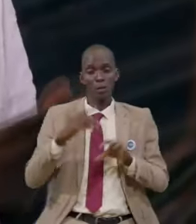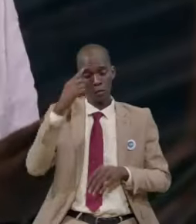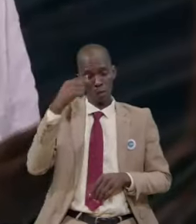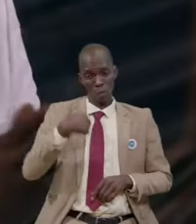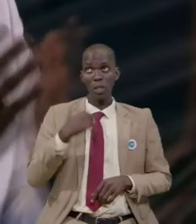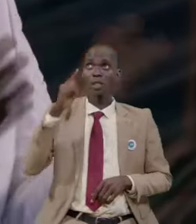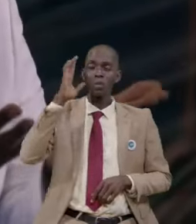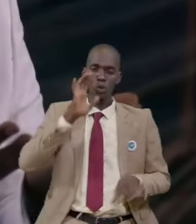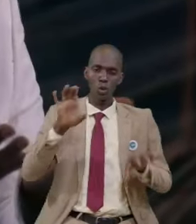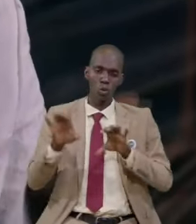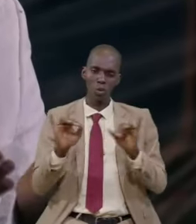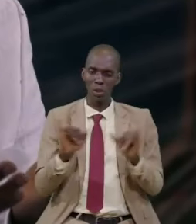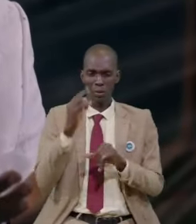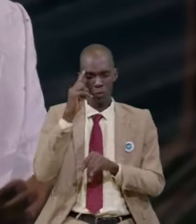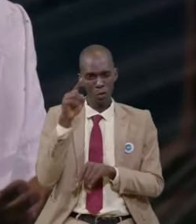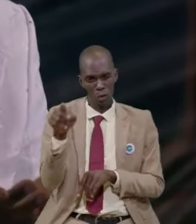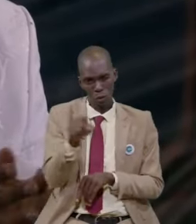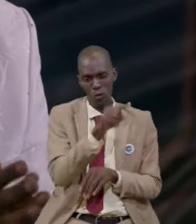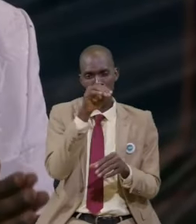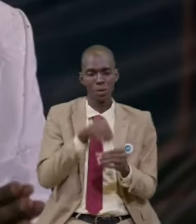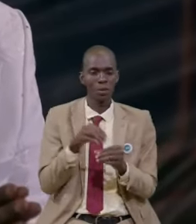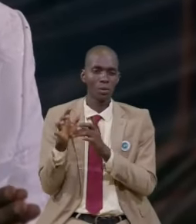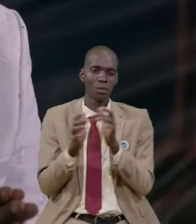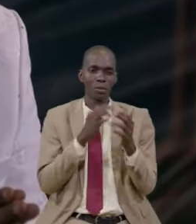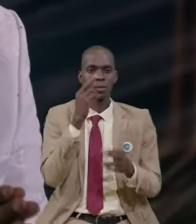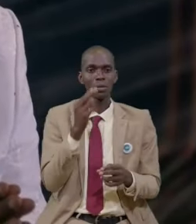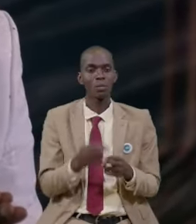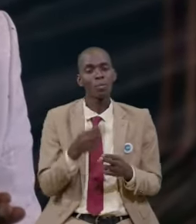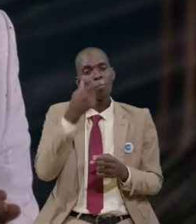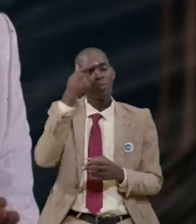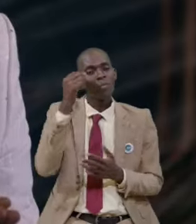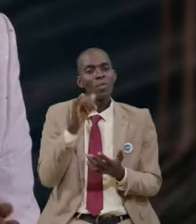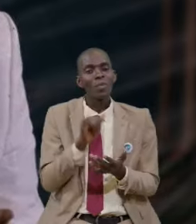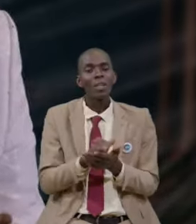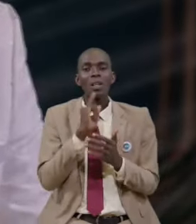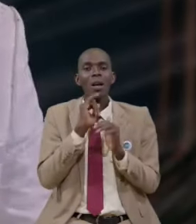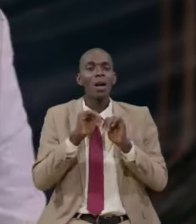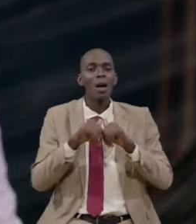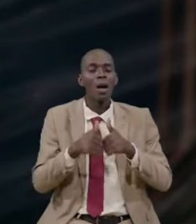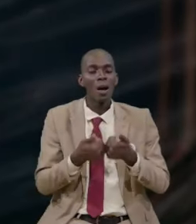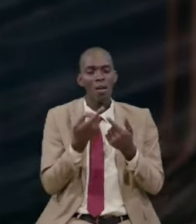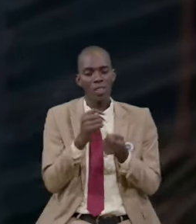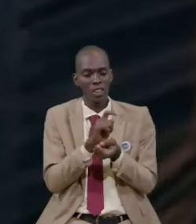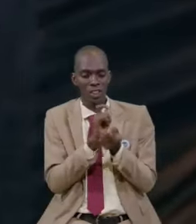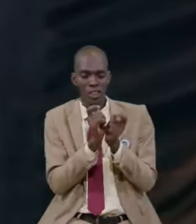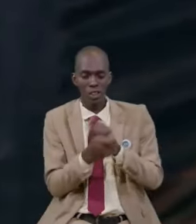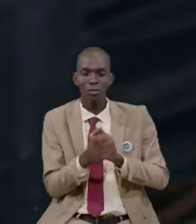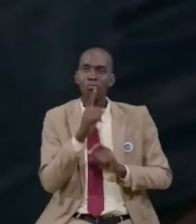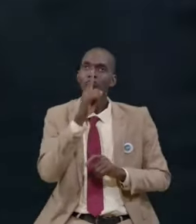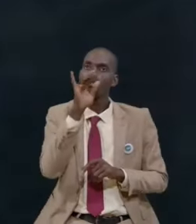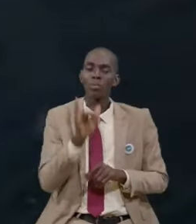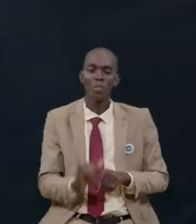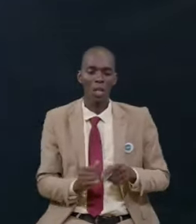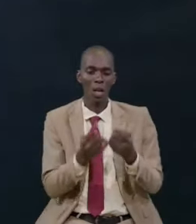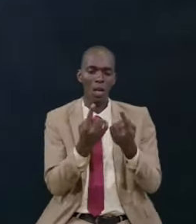see, that is how the change really comes. And it says,